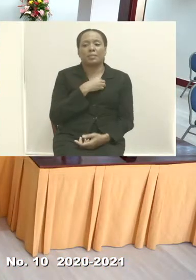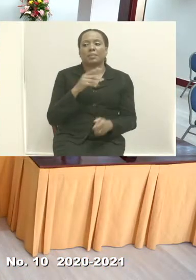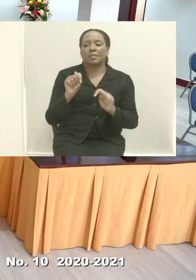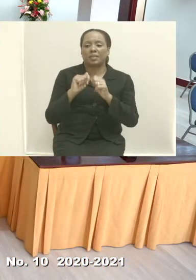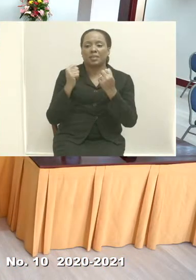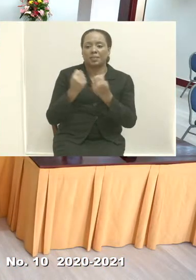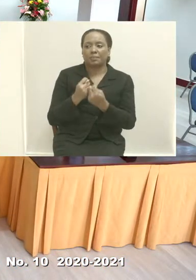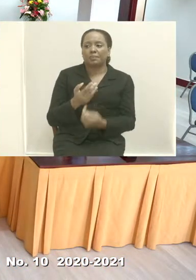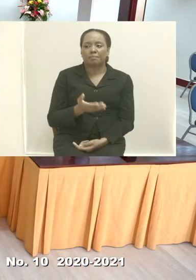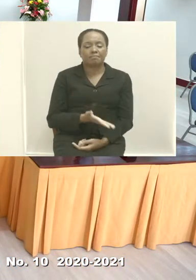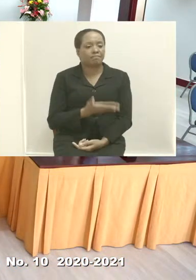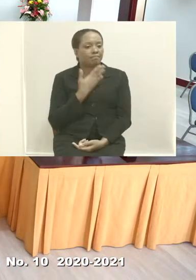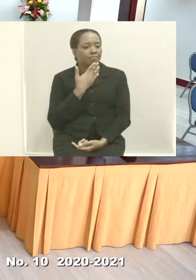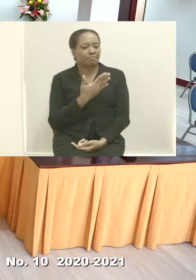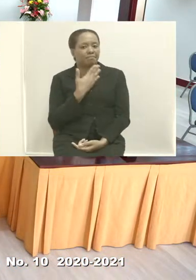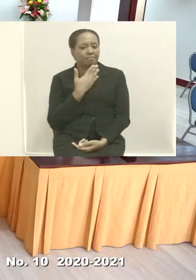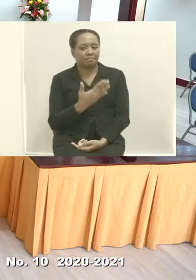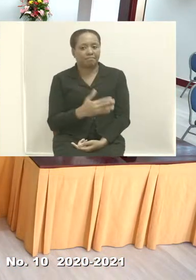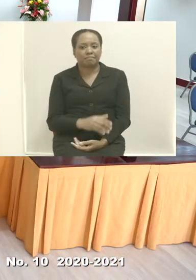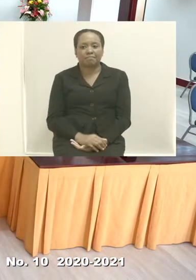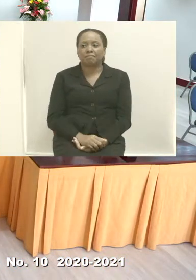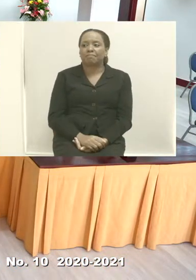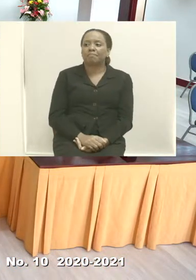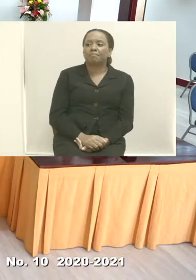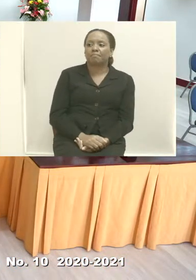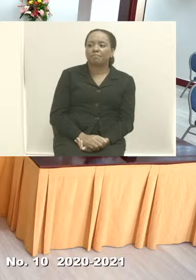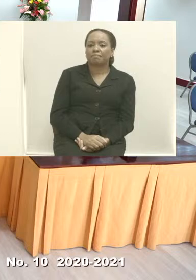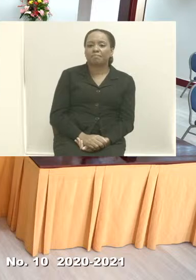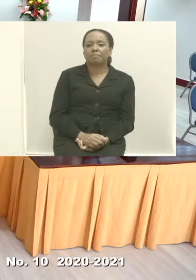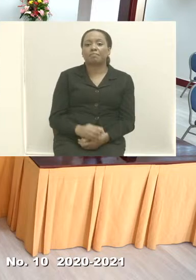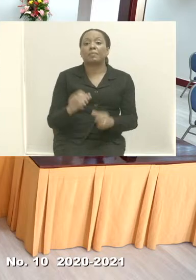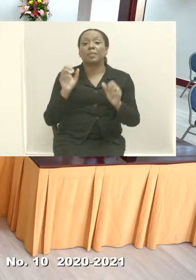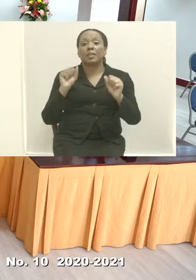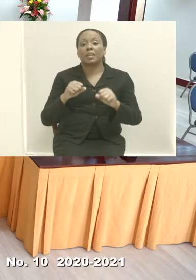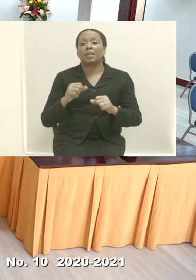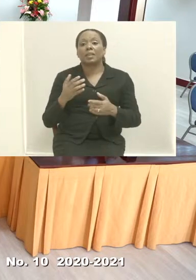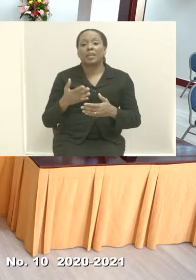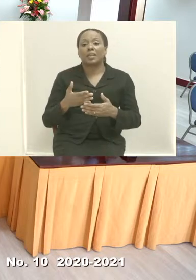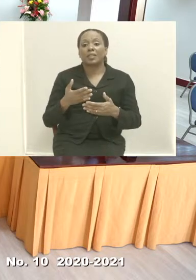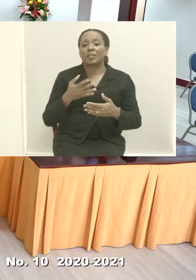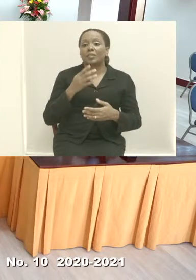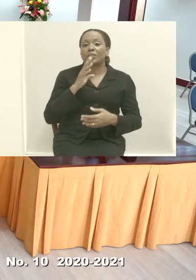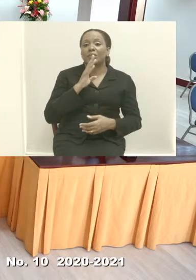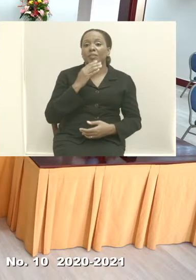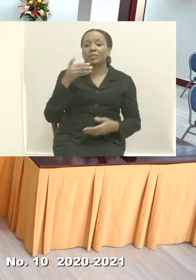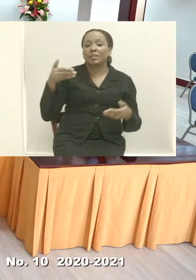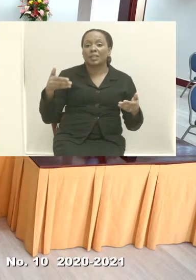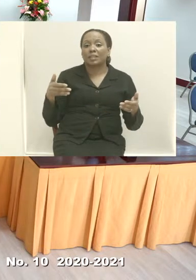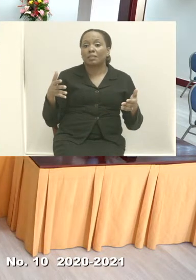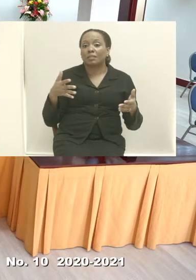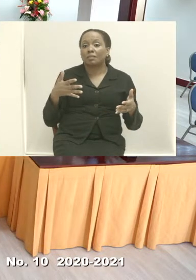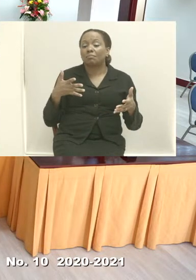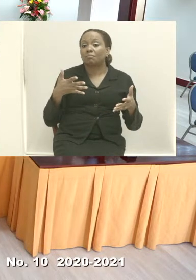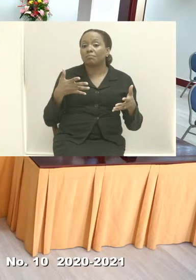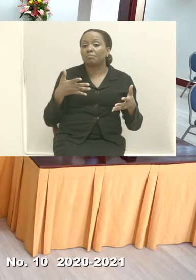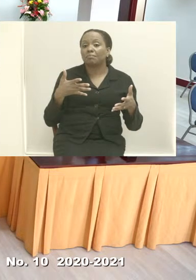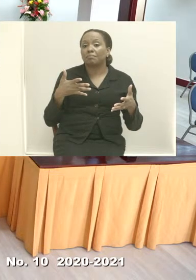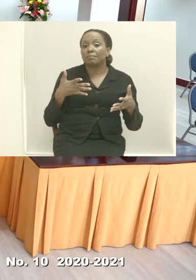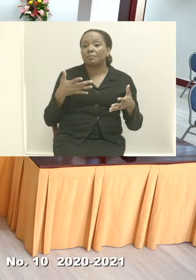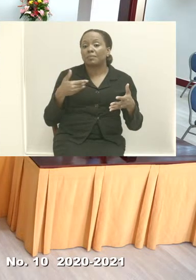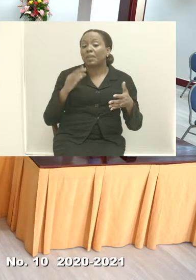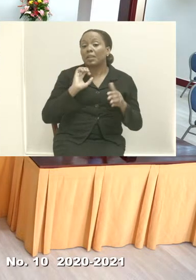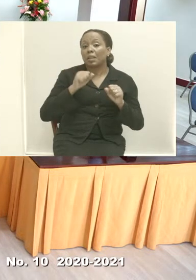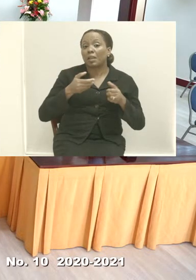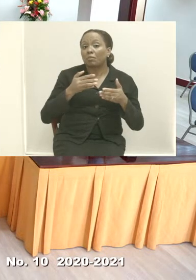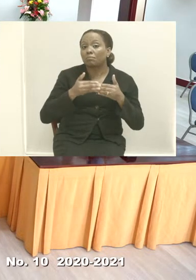Member. Could you move the head? Oh, sorry, ma'am. At this stage, I want to move that head 92 stamp part.